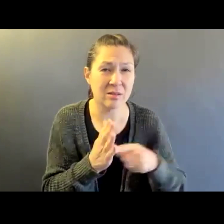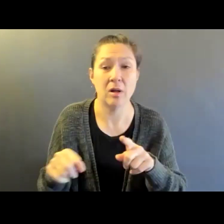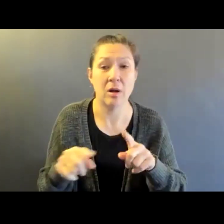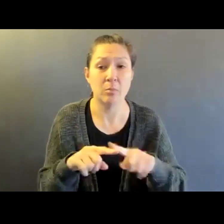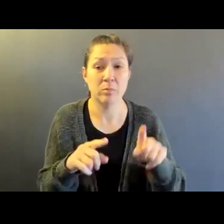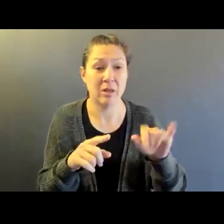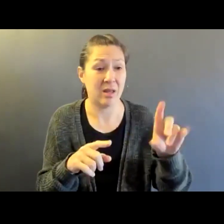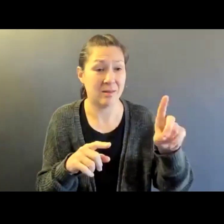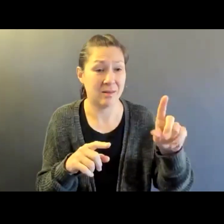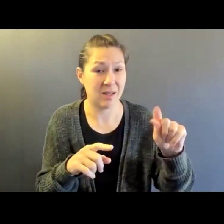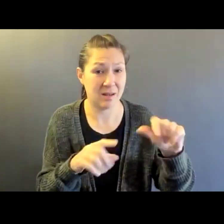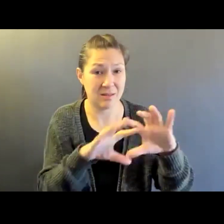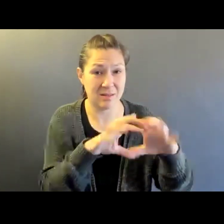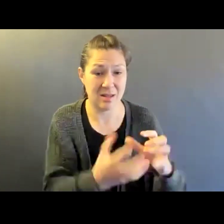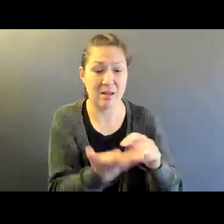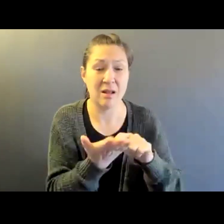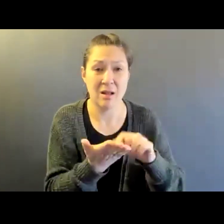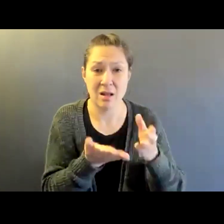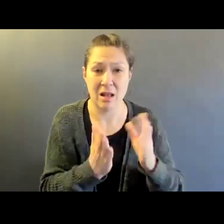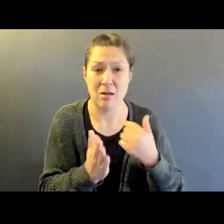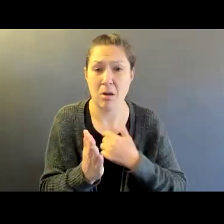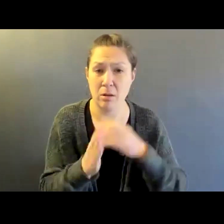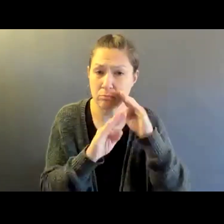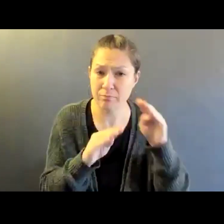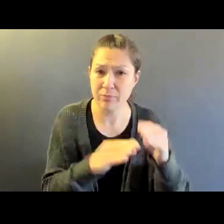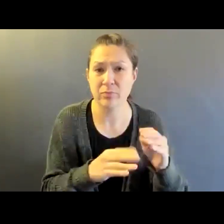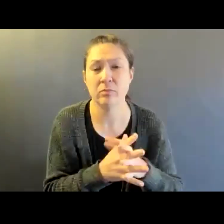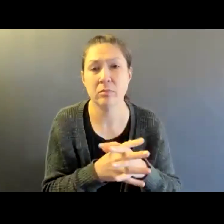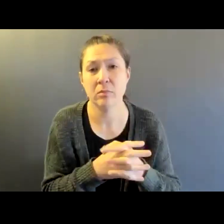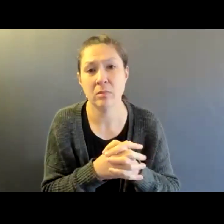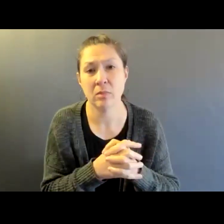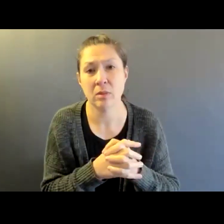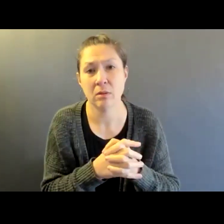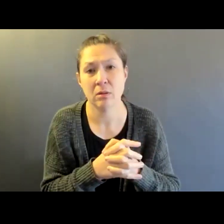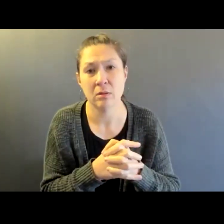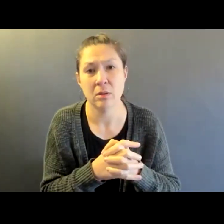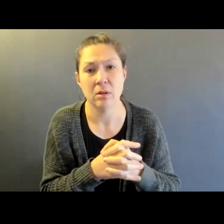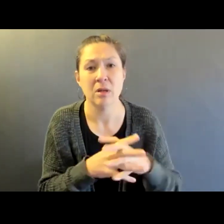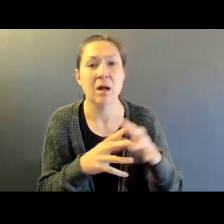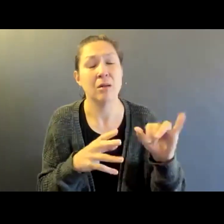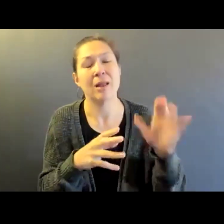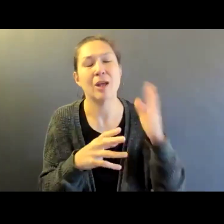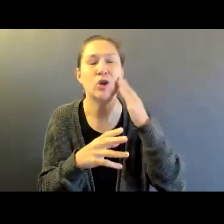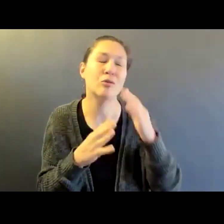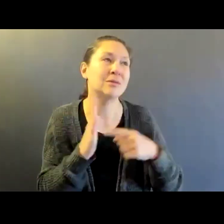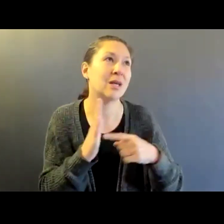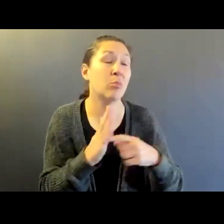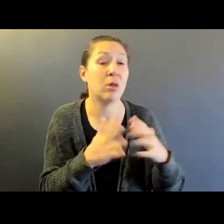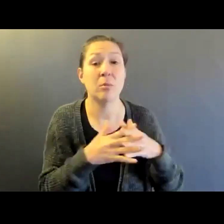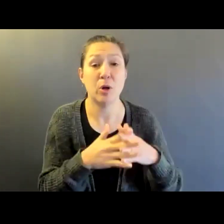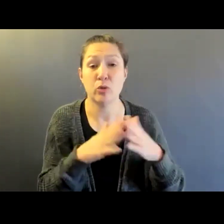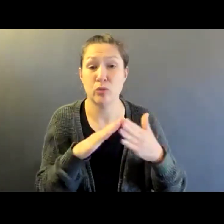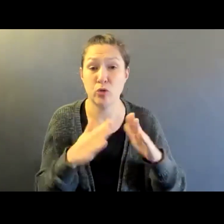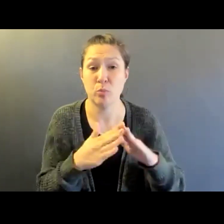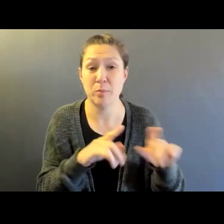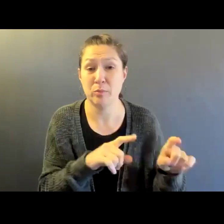I'm able to do that. For example, American Community Survey, great data there, but oftentimes the data pool